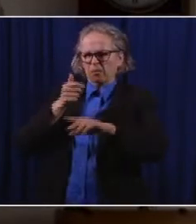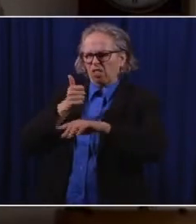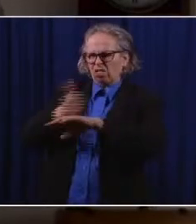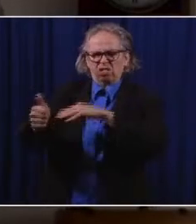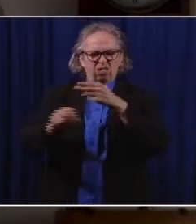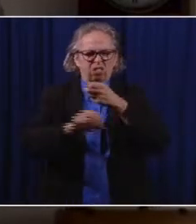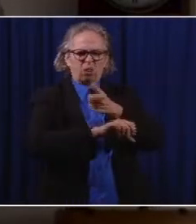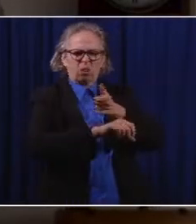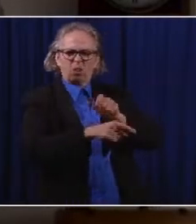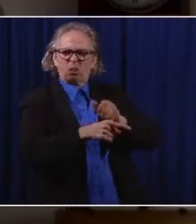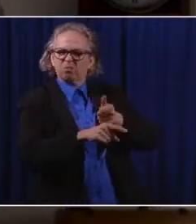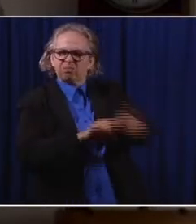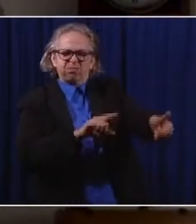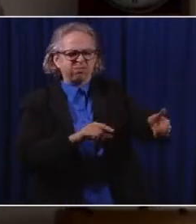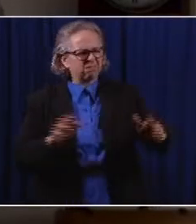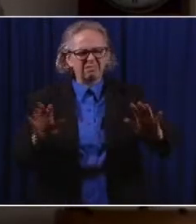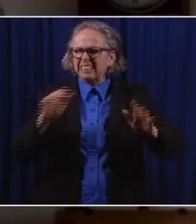productive.